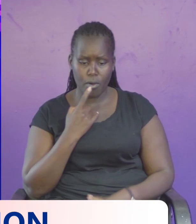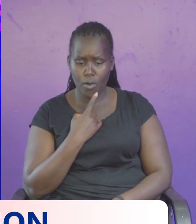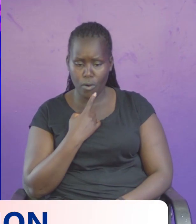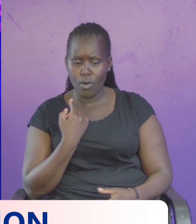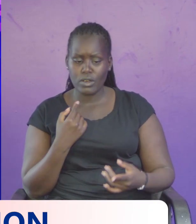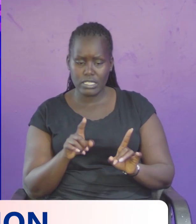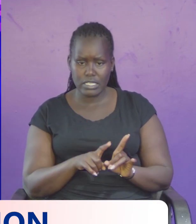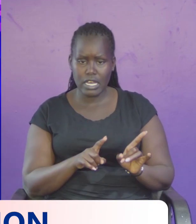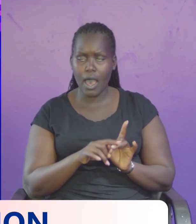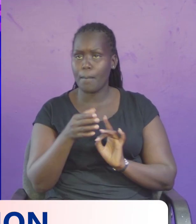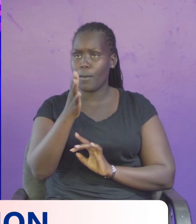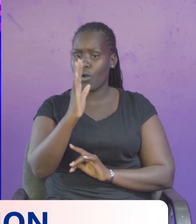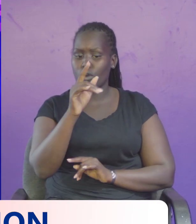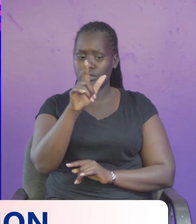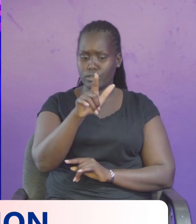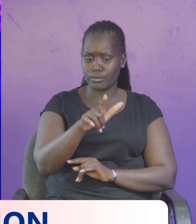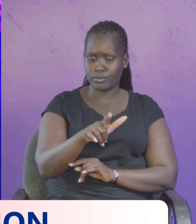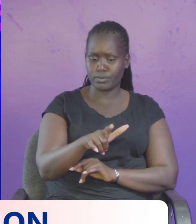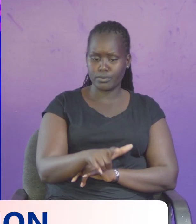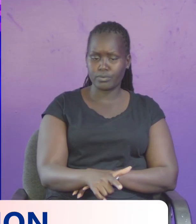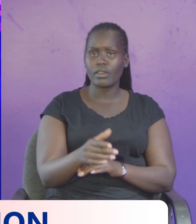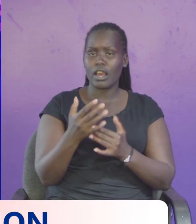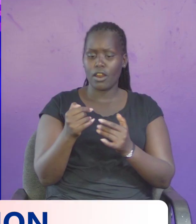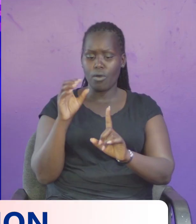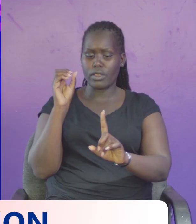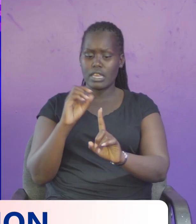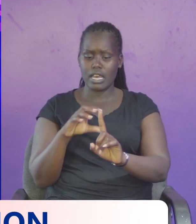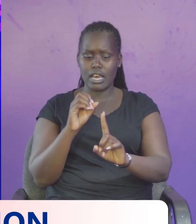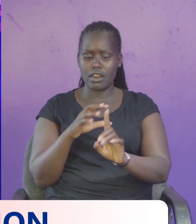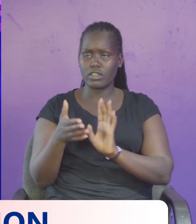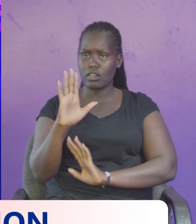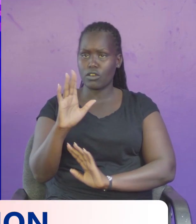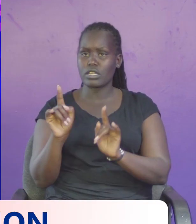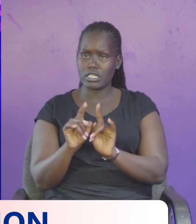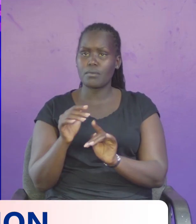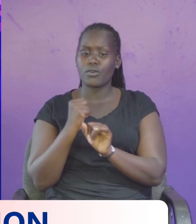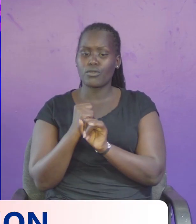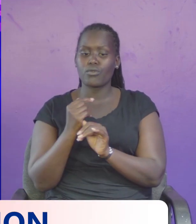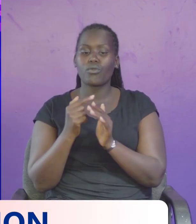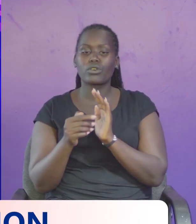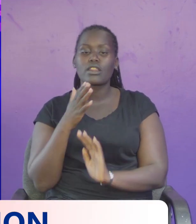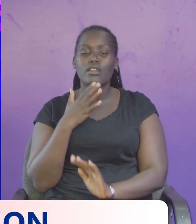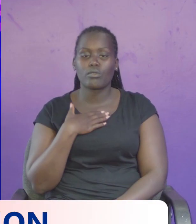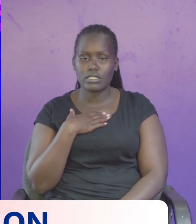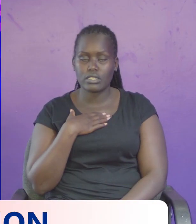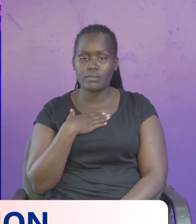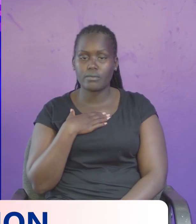mwenyewe wameshusha chini, ni hao ndio wana advise Mungu na hao ndio wanafanya vile wanataka. Yet Mr. Jonah, there is no way